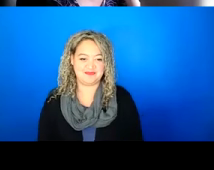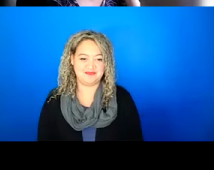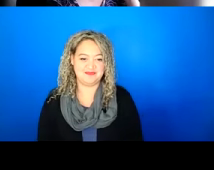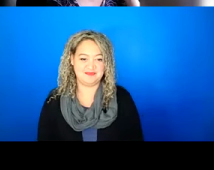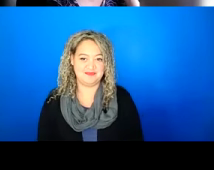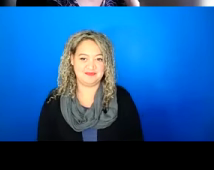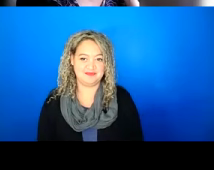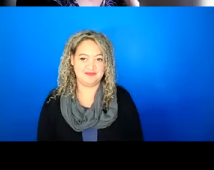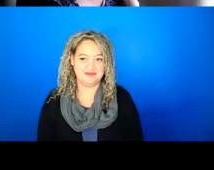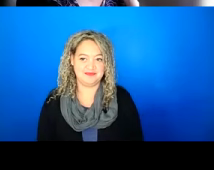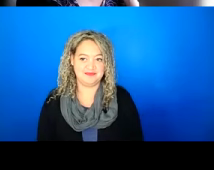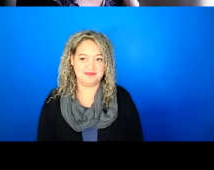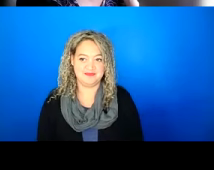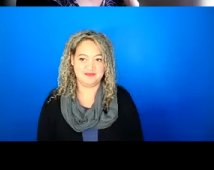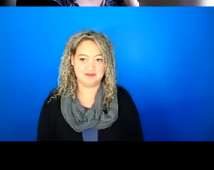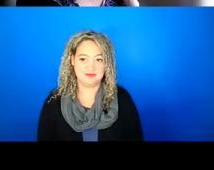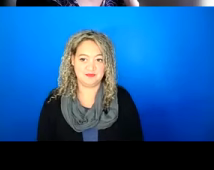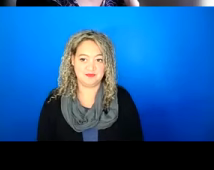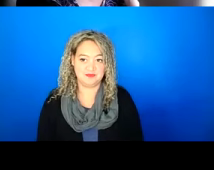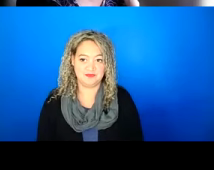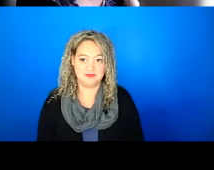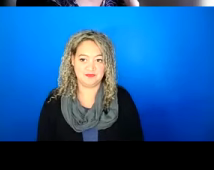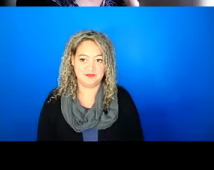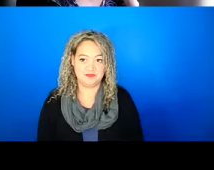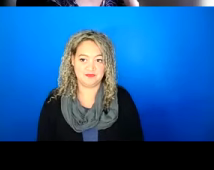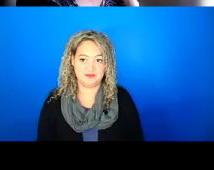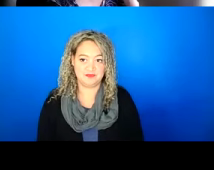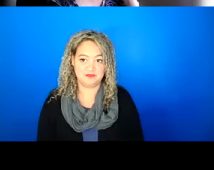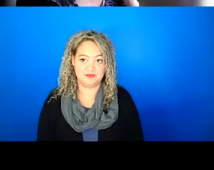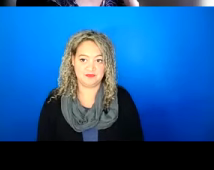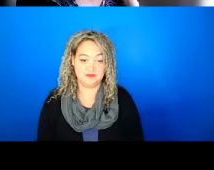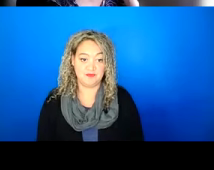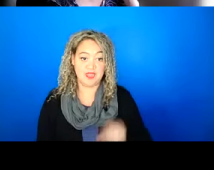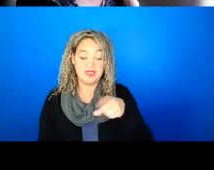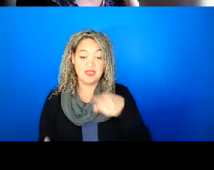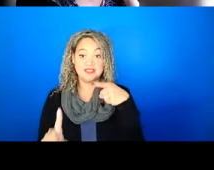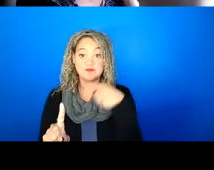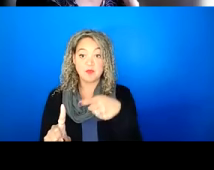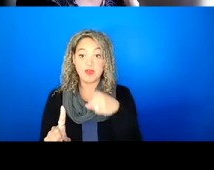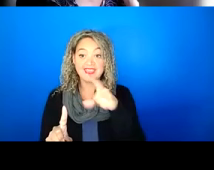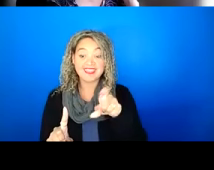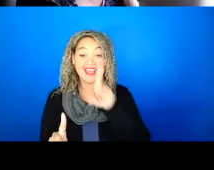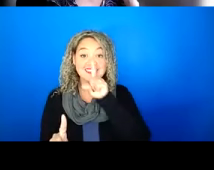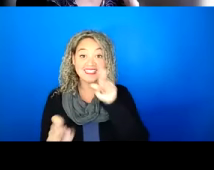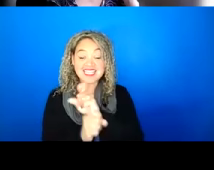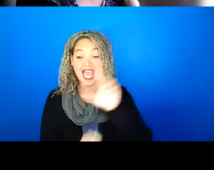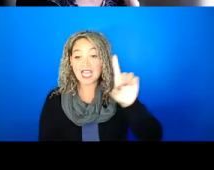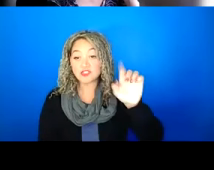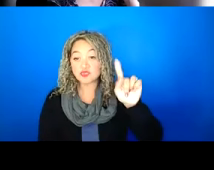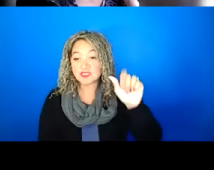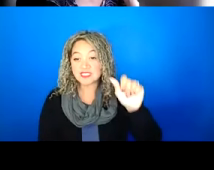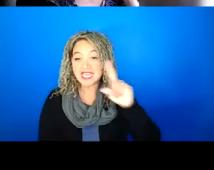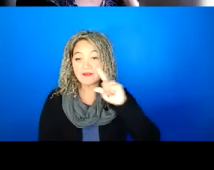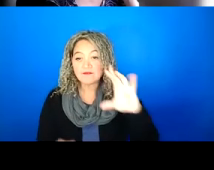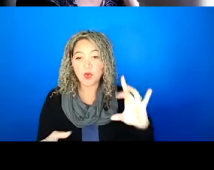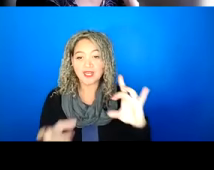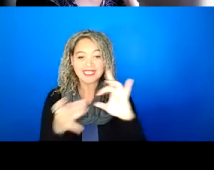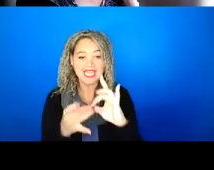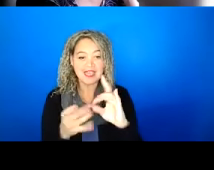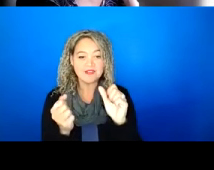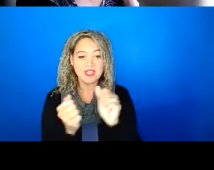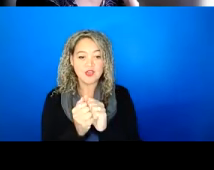This point here, using that as the seed, and here's the actual data from this individual of the connectivity between